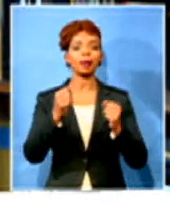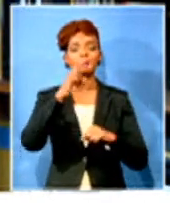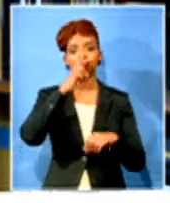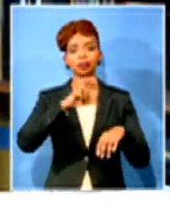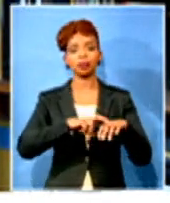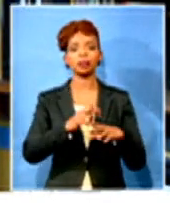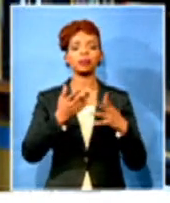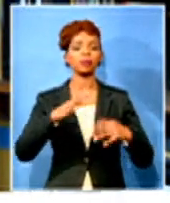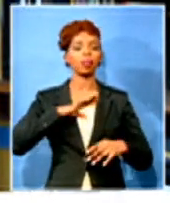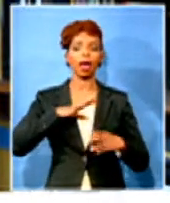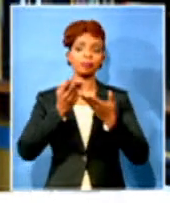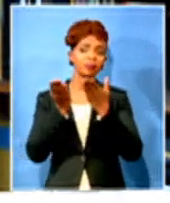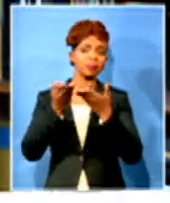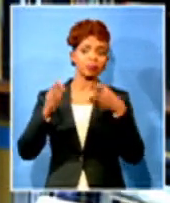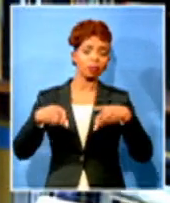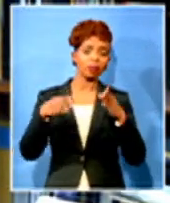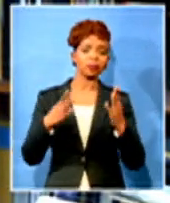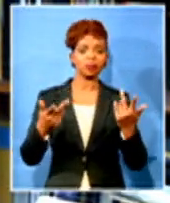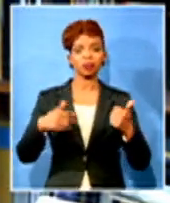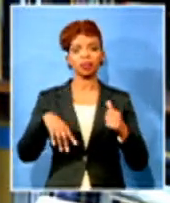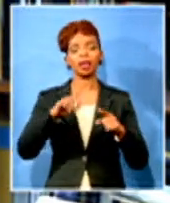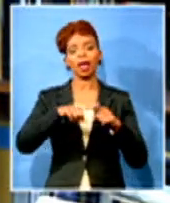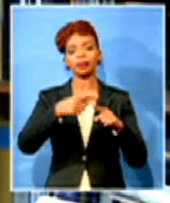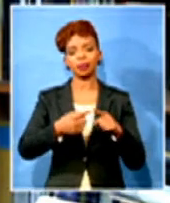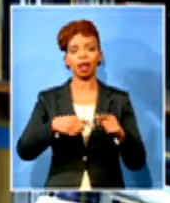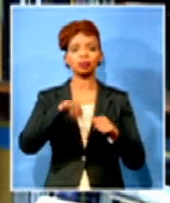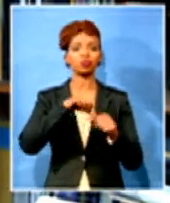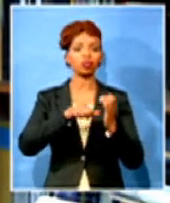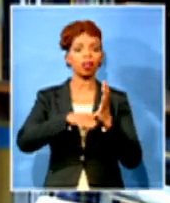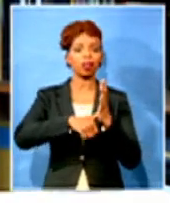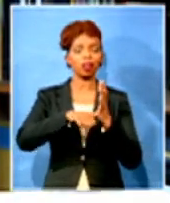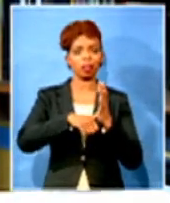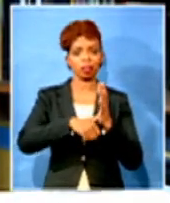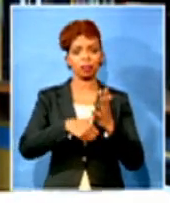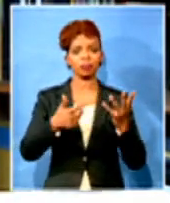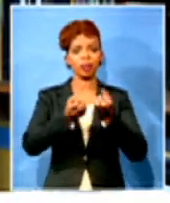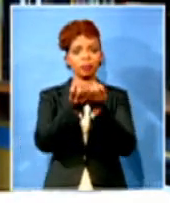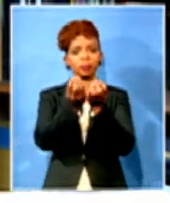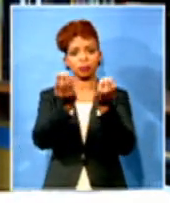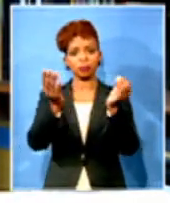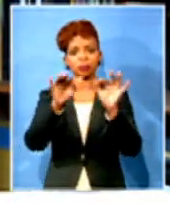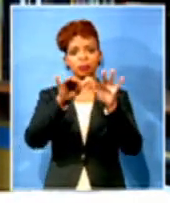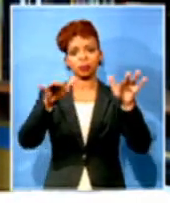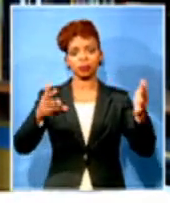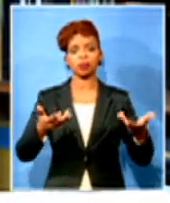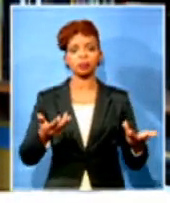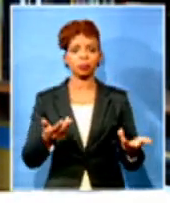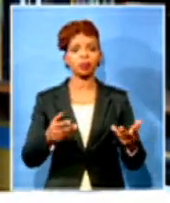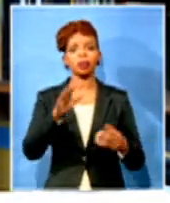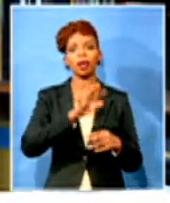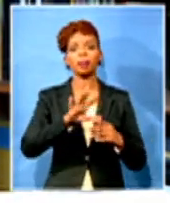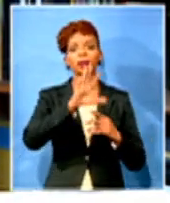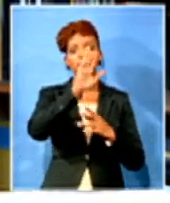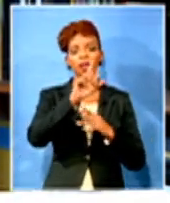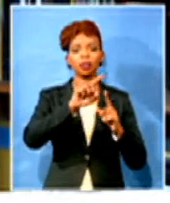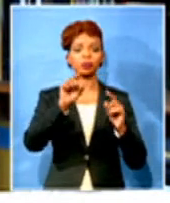at stages, and then the extra social grants that we put out there. That adds up to about 9-10